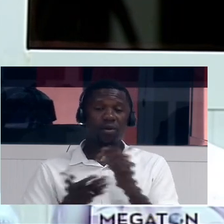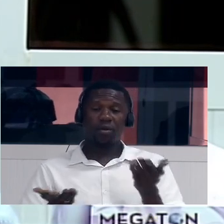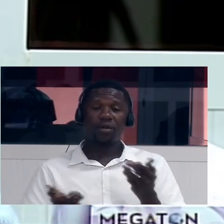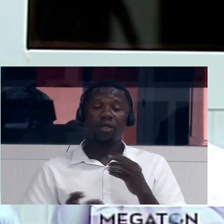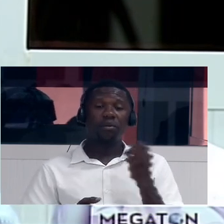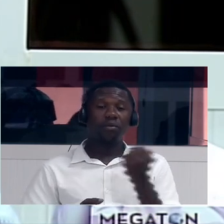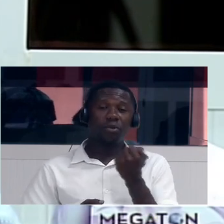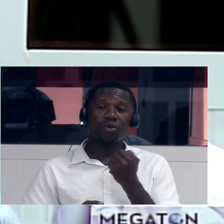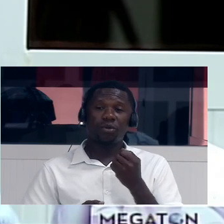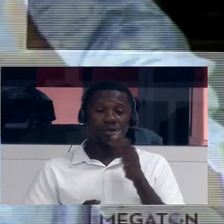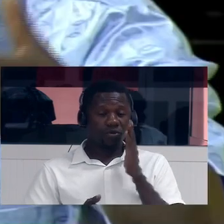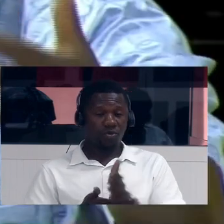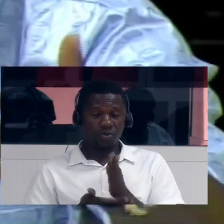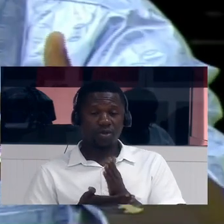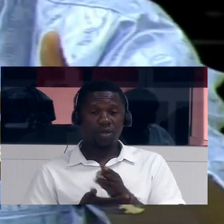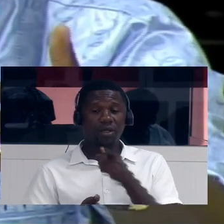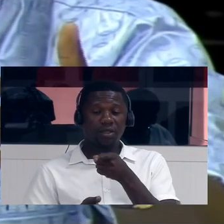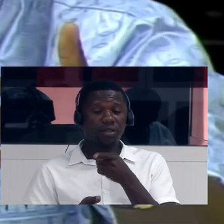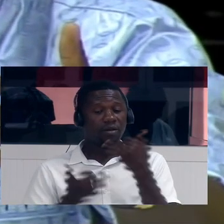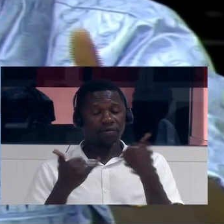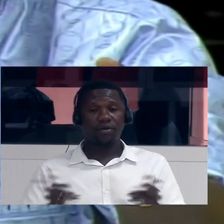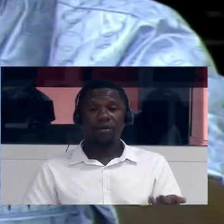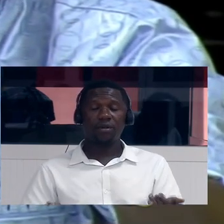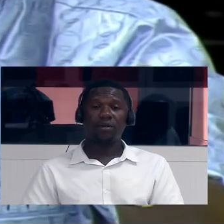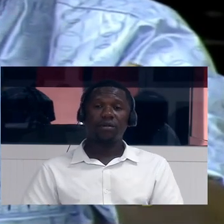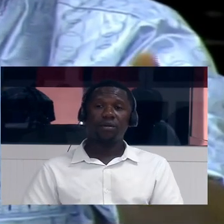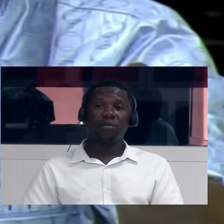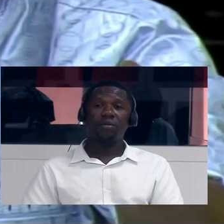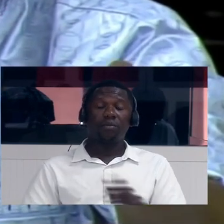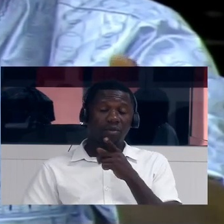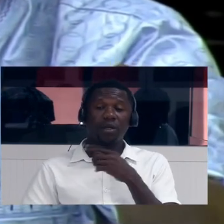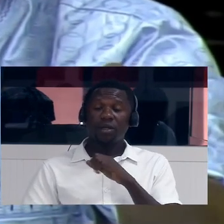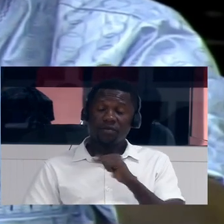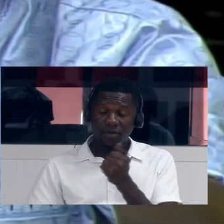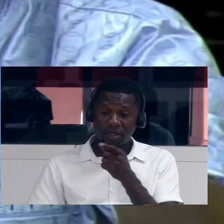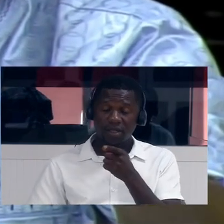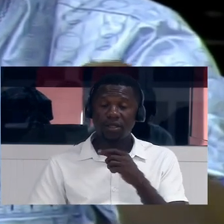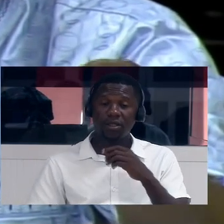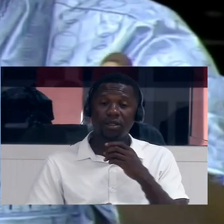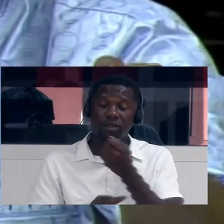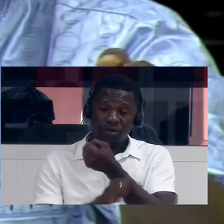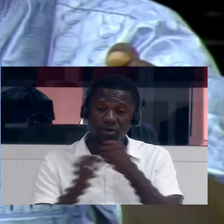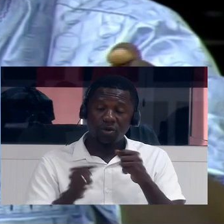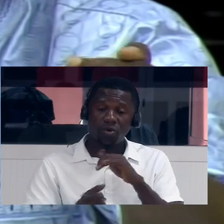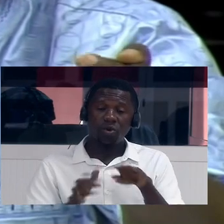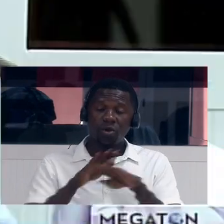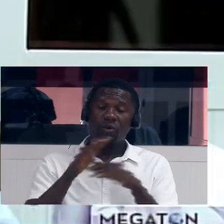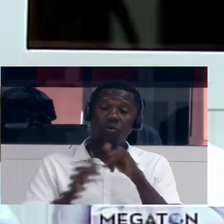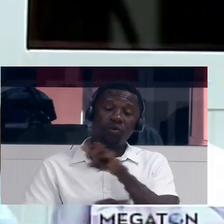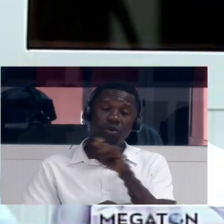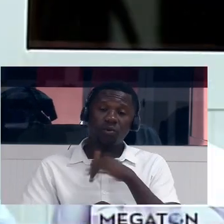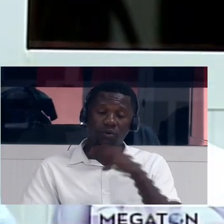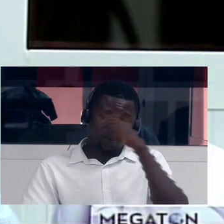because the reality is that this is a failure. I am insisting that it's the circumstances under which we were working that